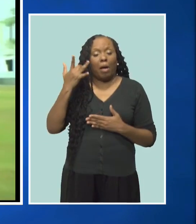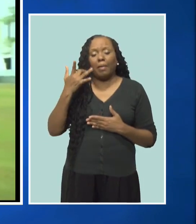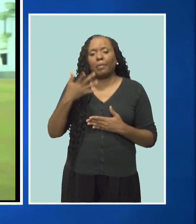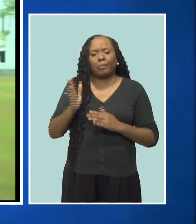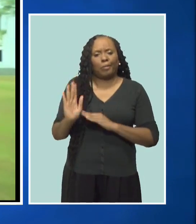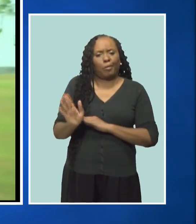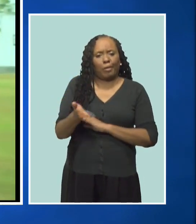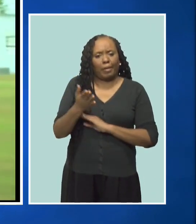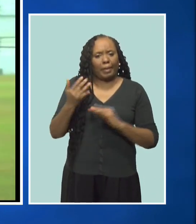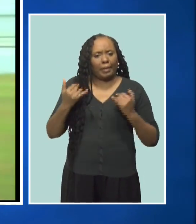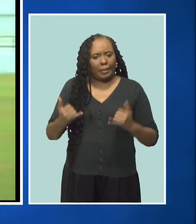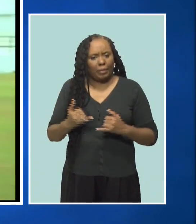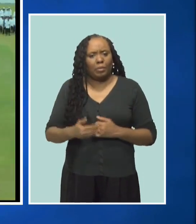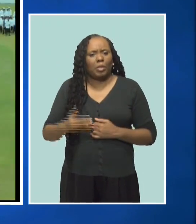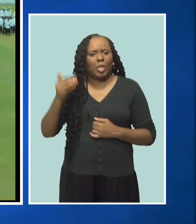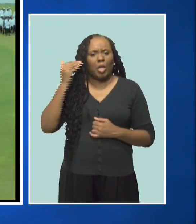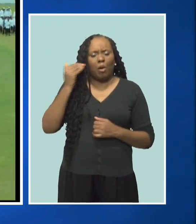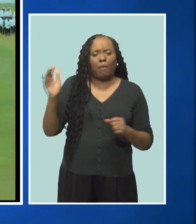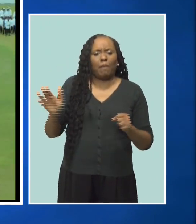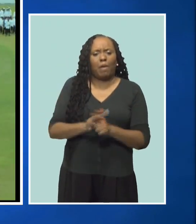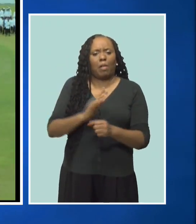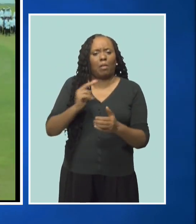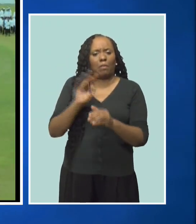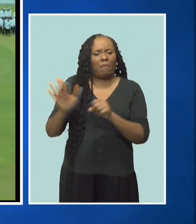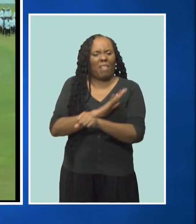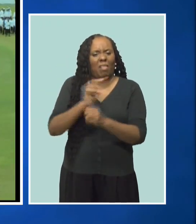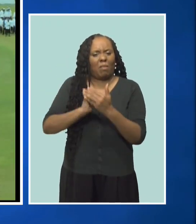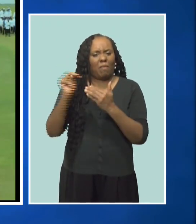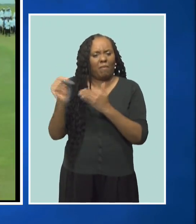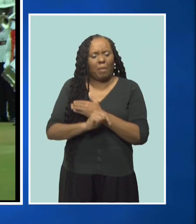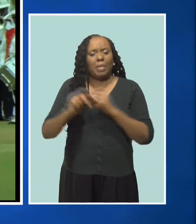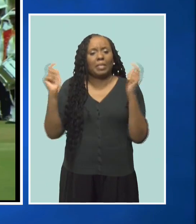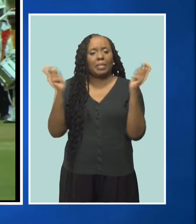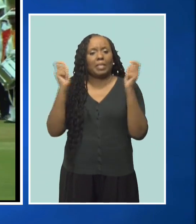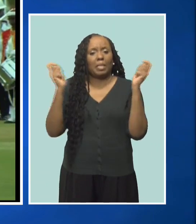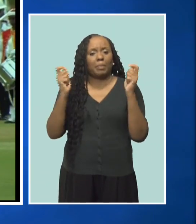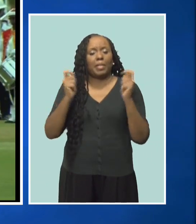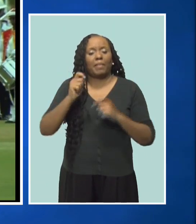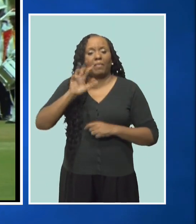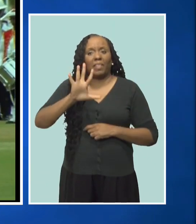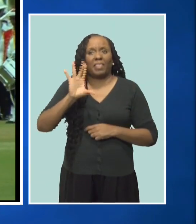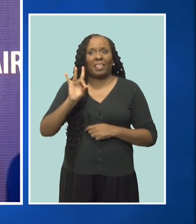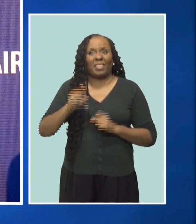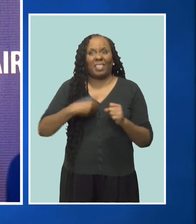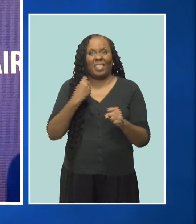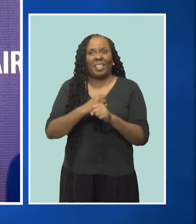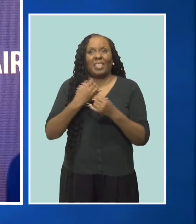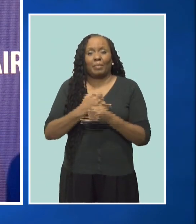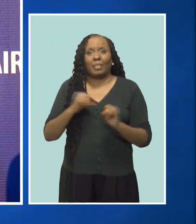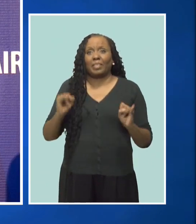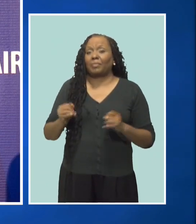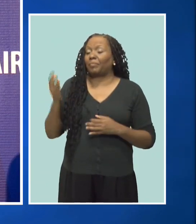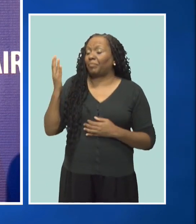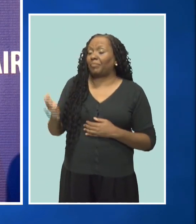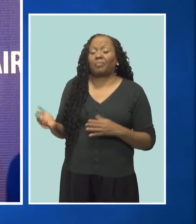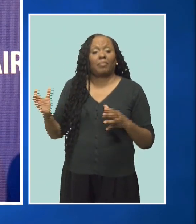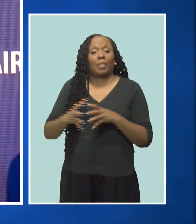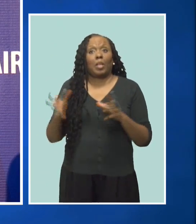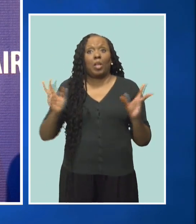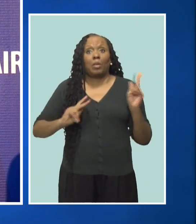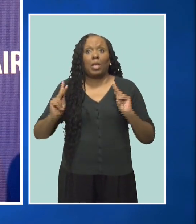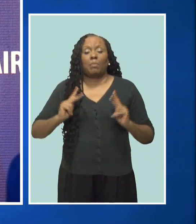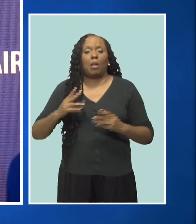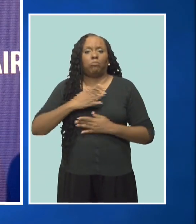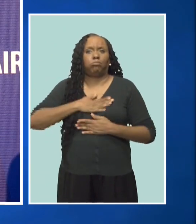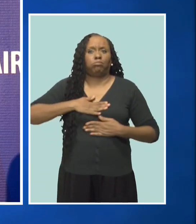for an action-packed November to celebrate the country's 58th independence. A lot of people seem to have enjoyed the Usain